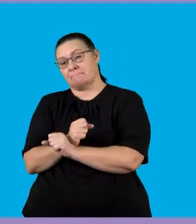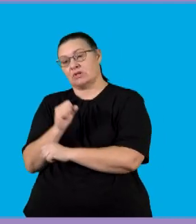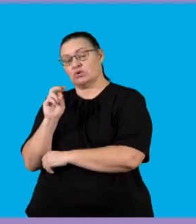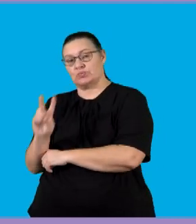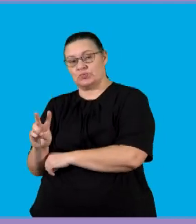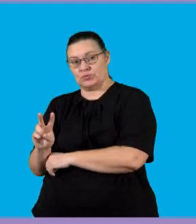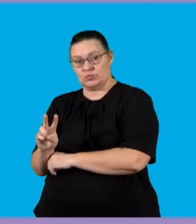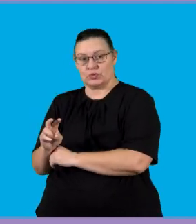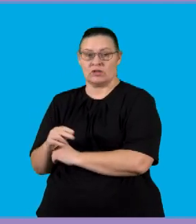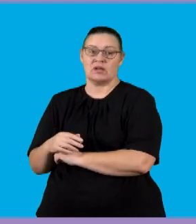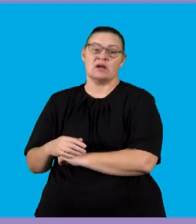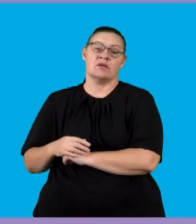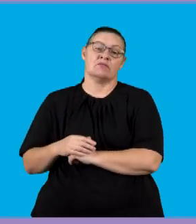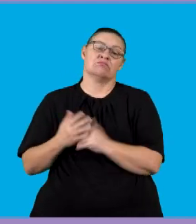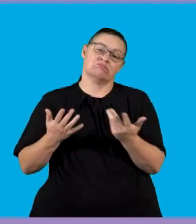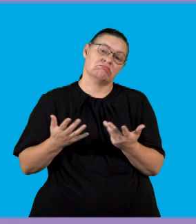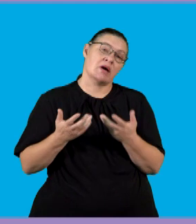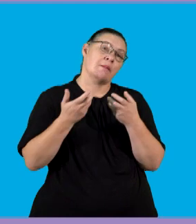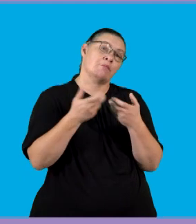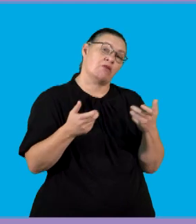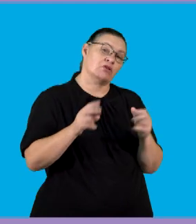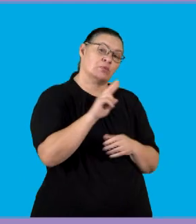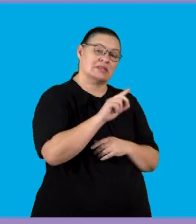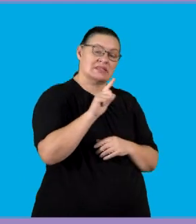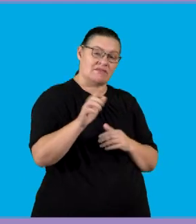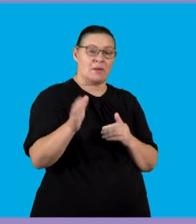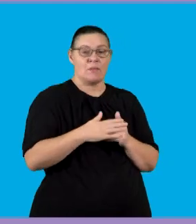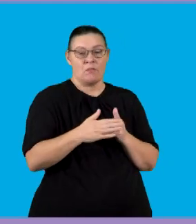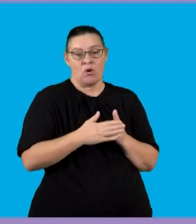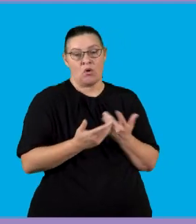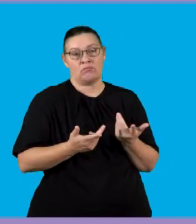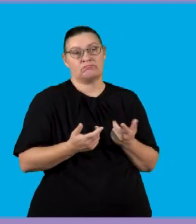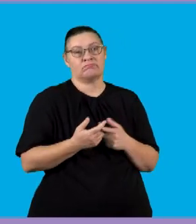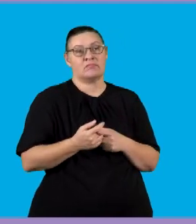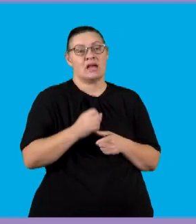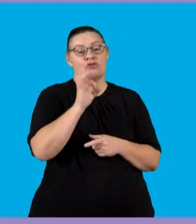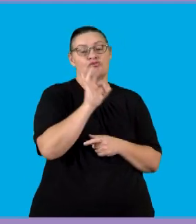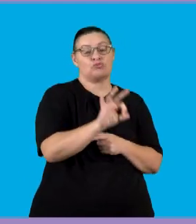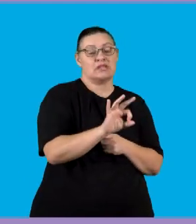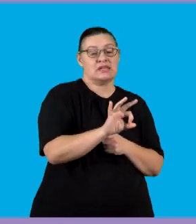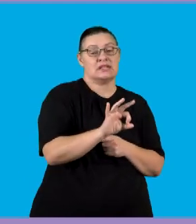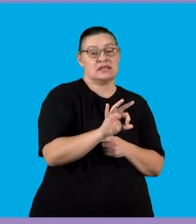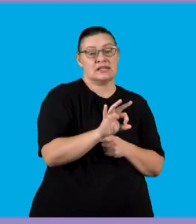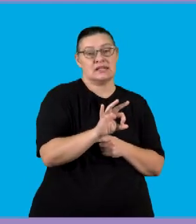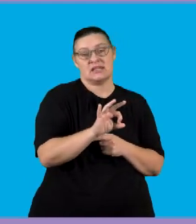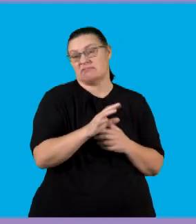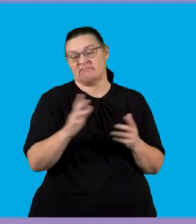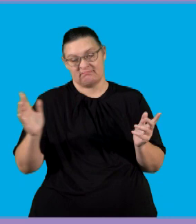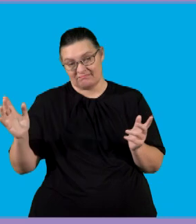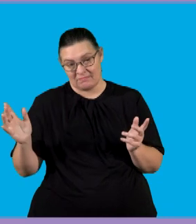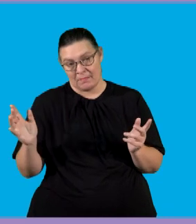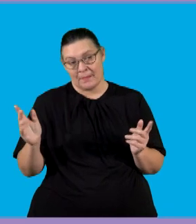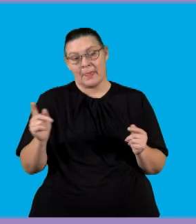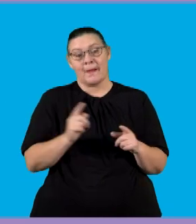by 2. And we know we can break down that 27 even further into a 3 cubed. But of